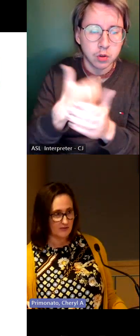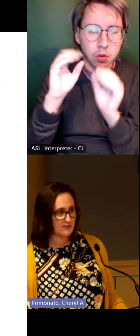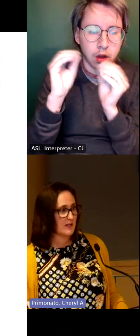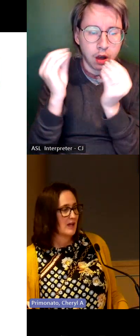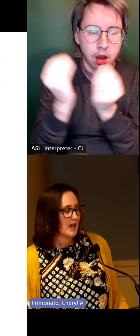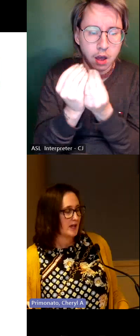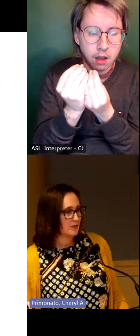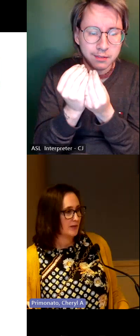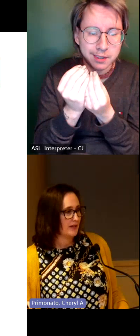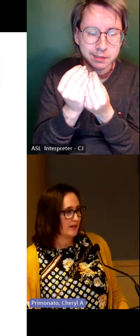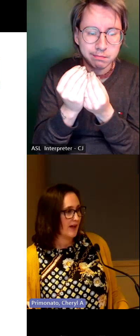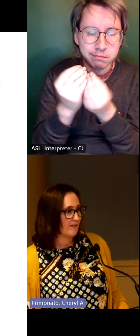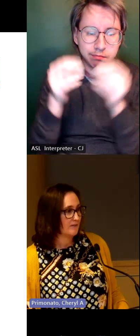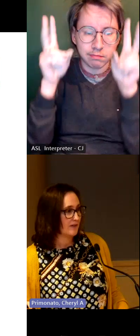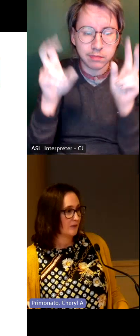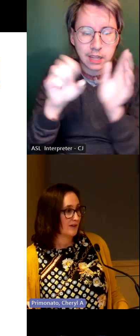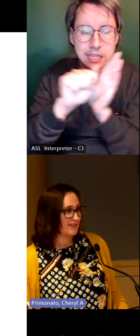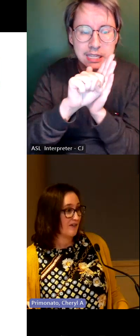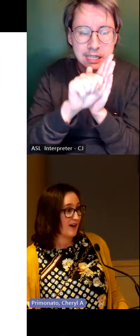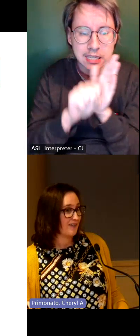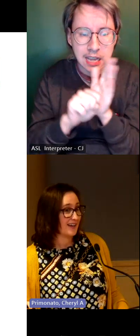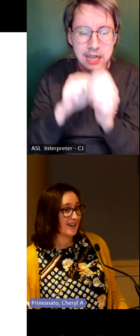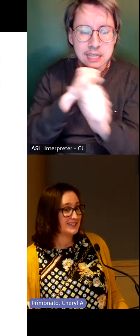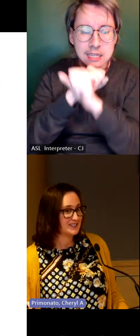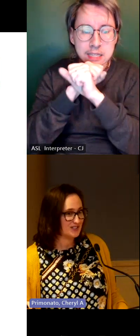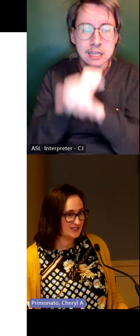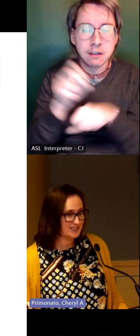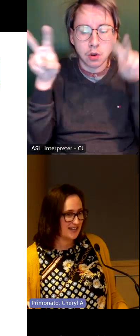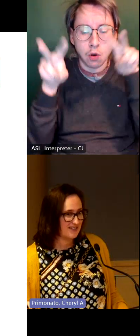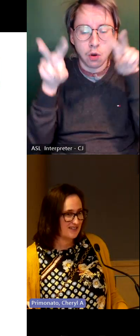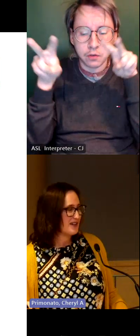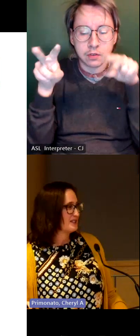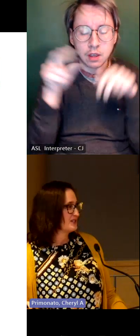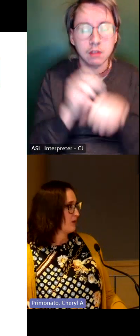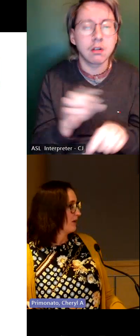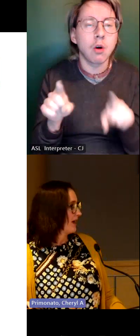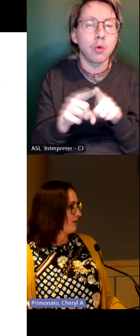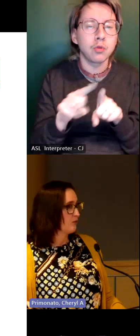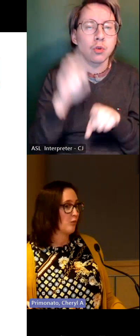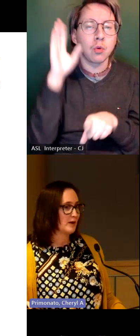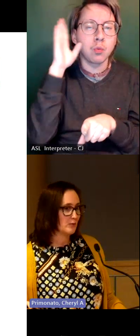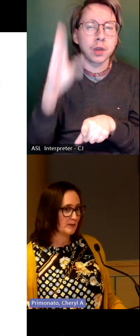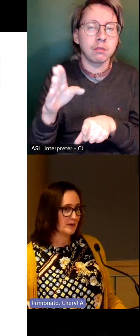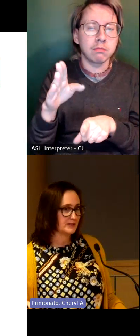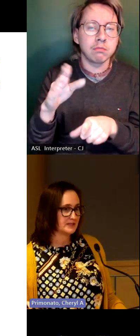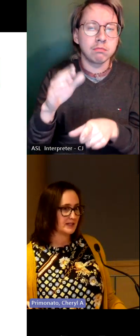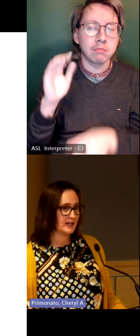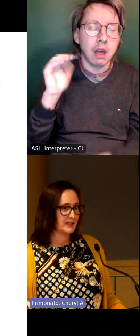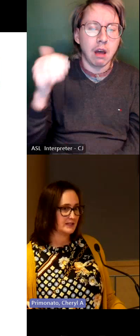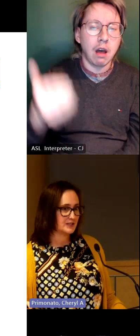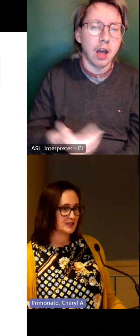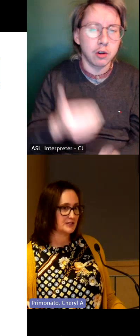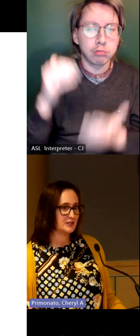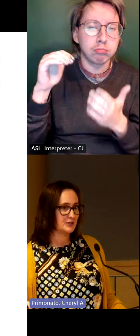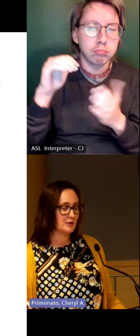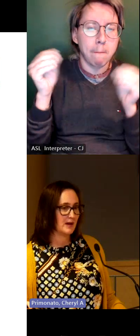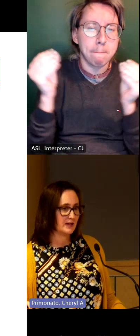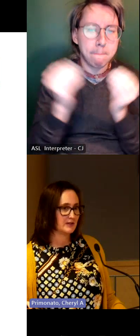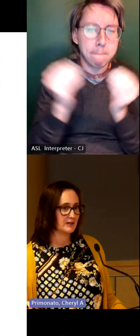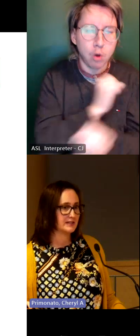oversight office, and we're now hiring additional staff. So we'll have one more person in